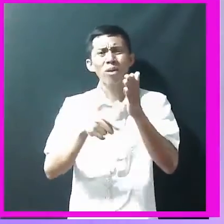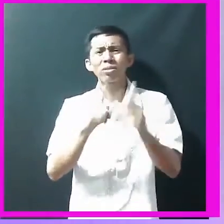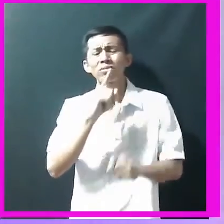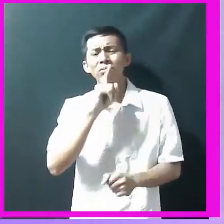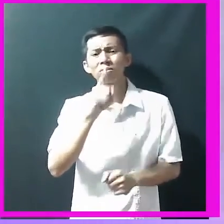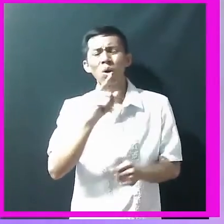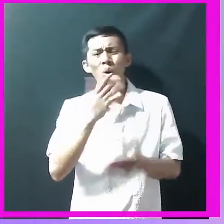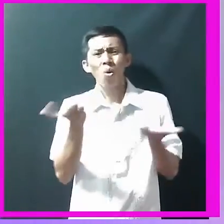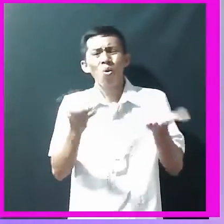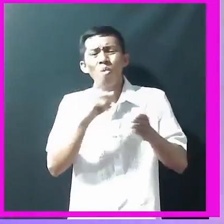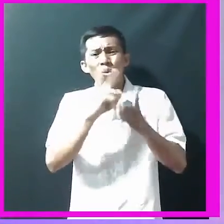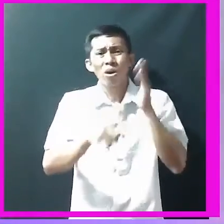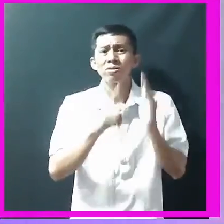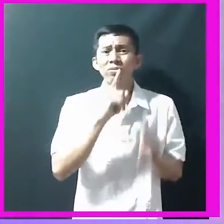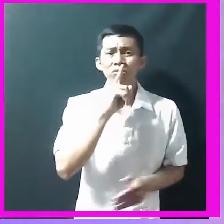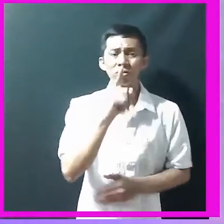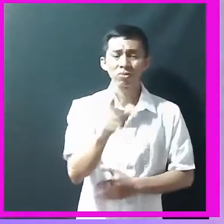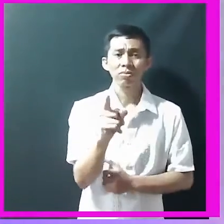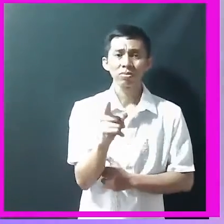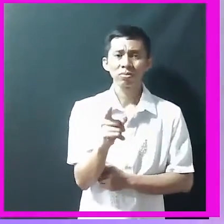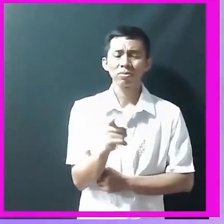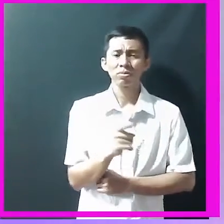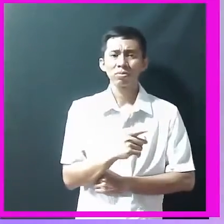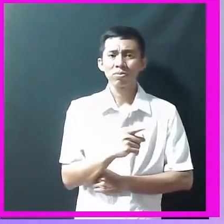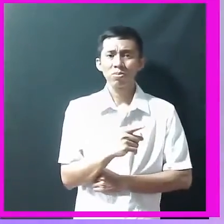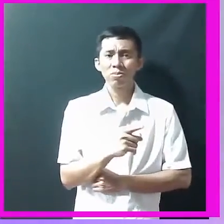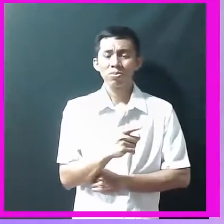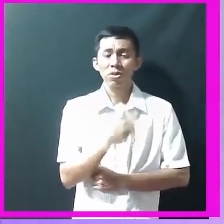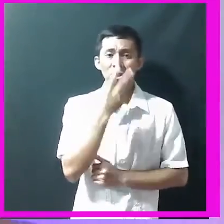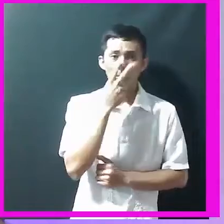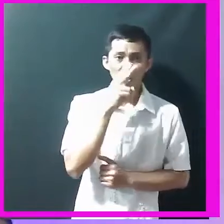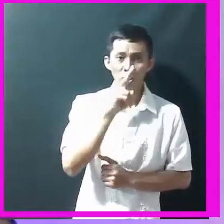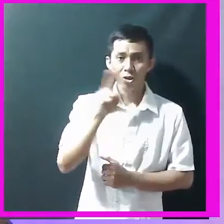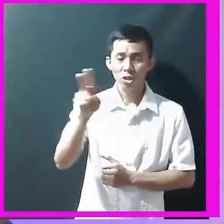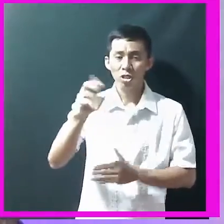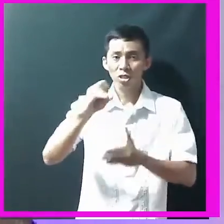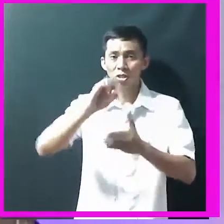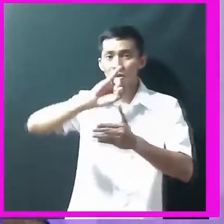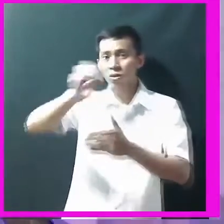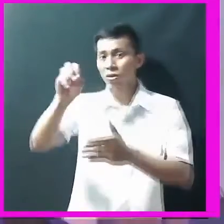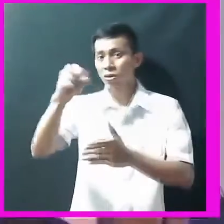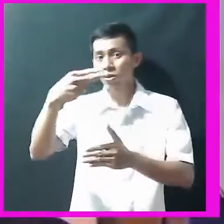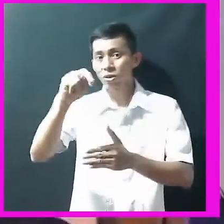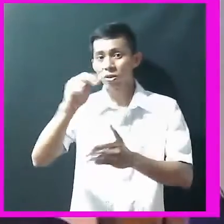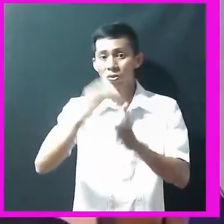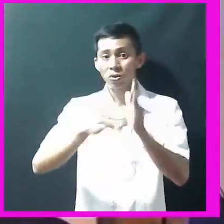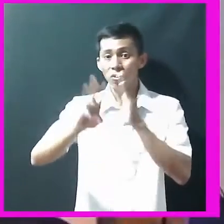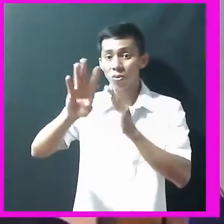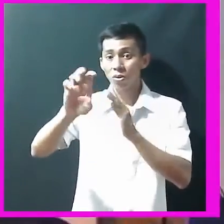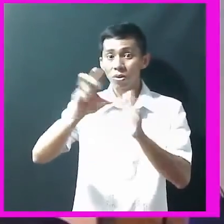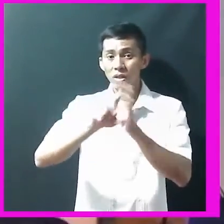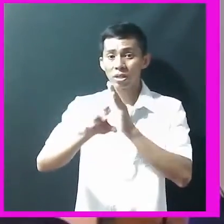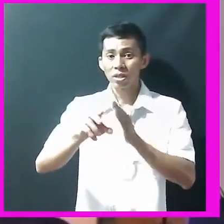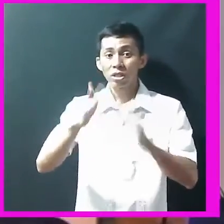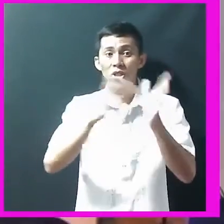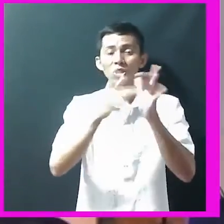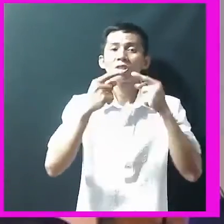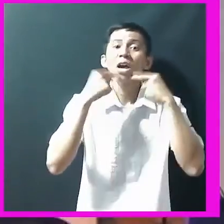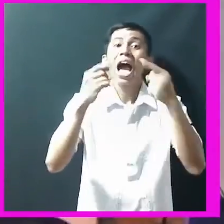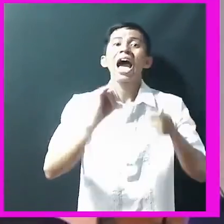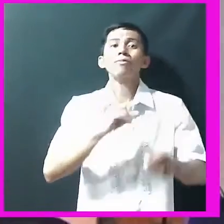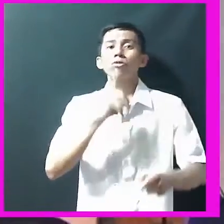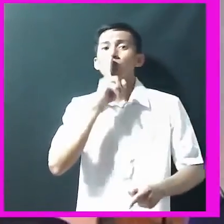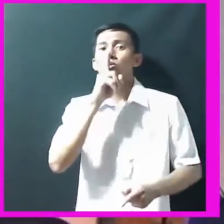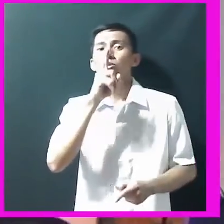Unsa ang tinuod? You see, John 14:6, I am the way, the truth, and the life.